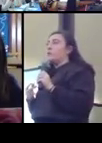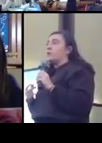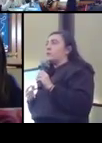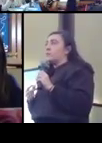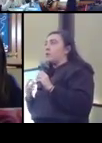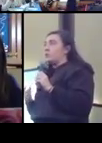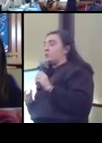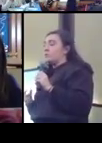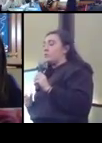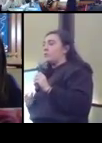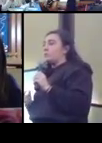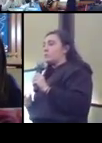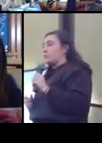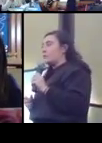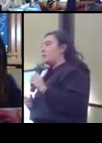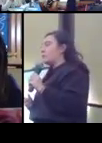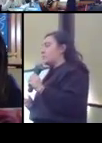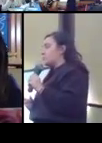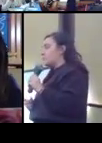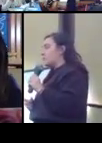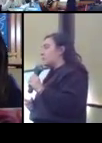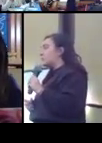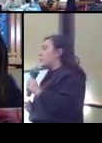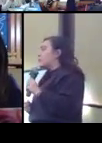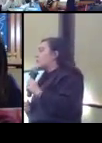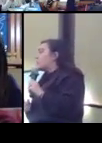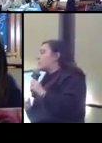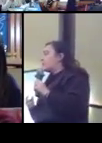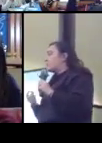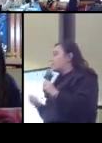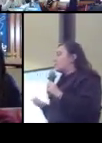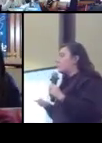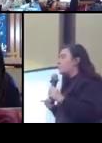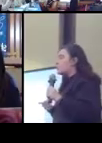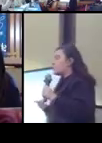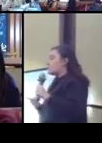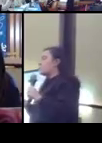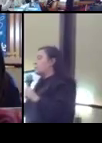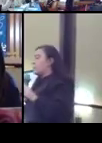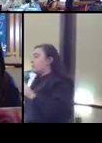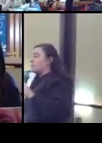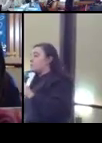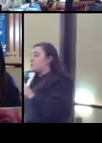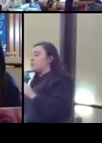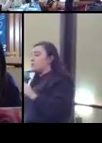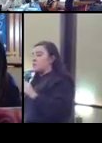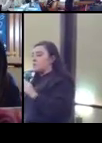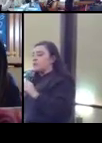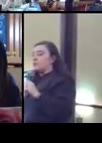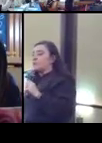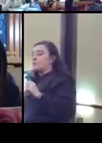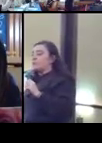framework for long-term growth and stability in the communities. As I mentioned, the purpose is to combine those